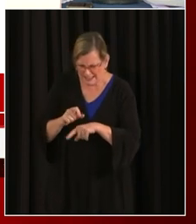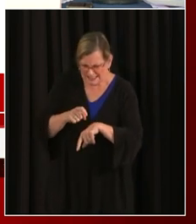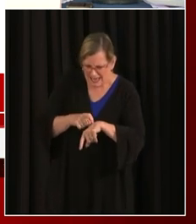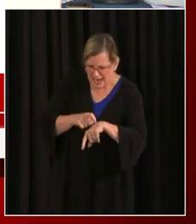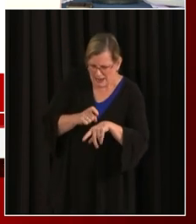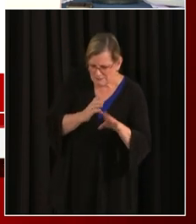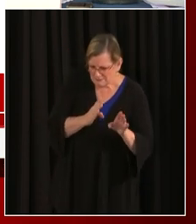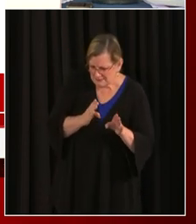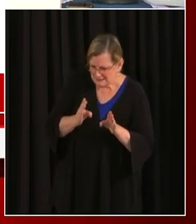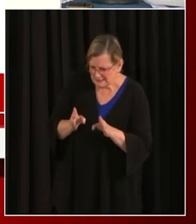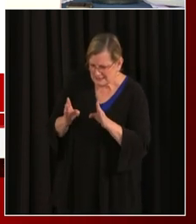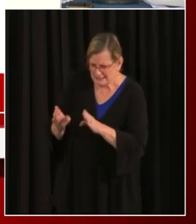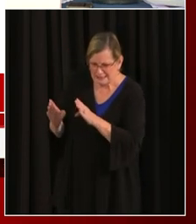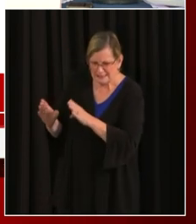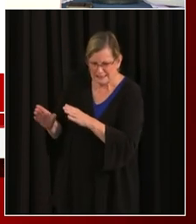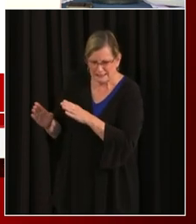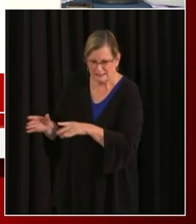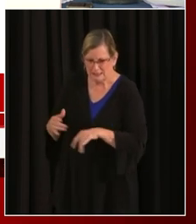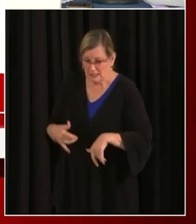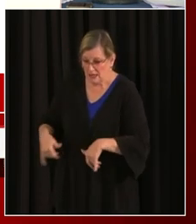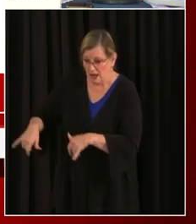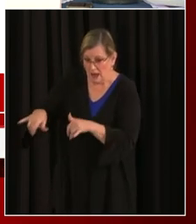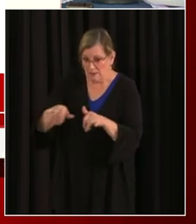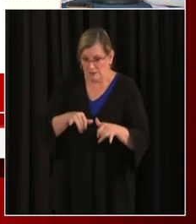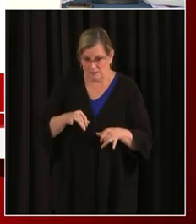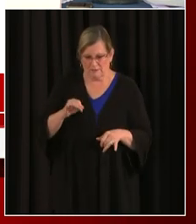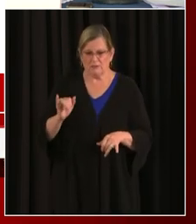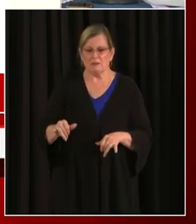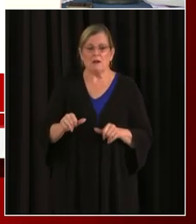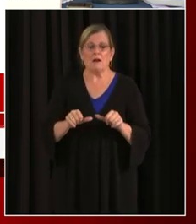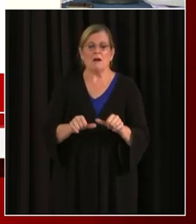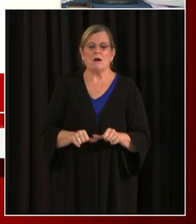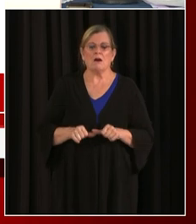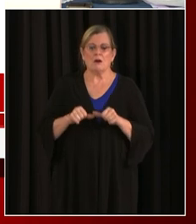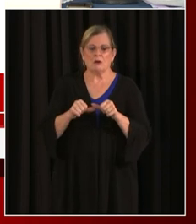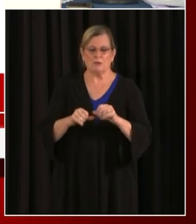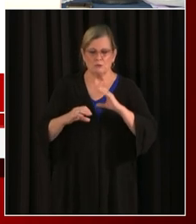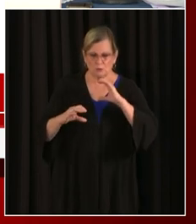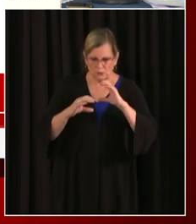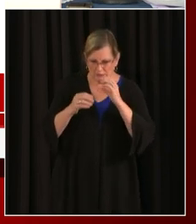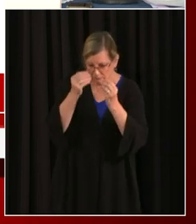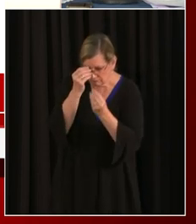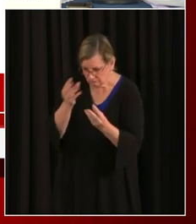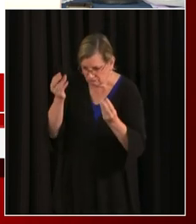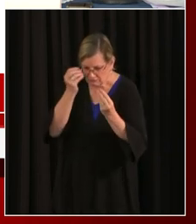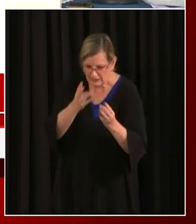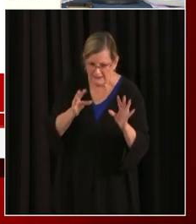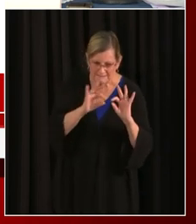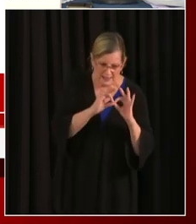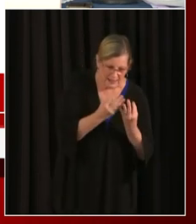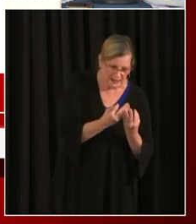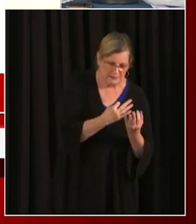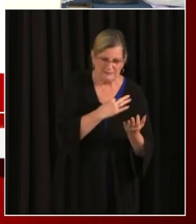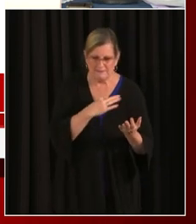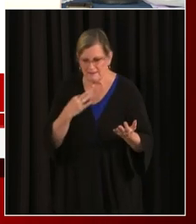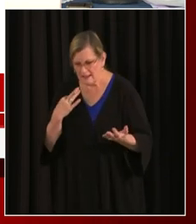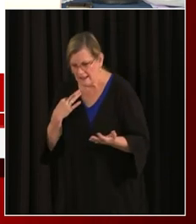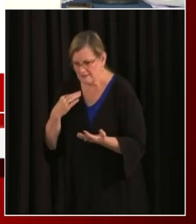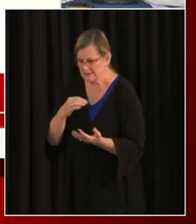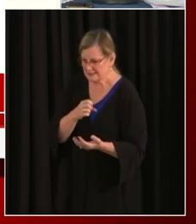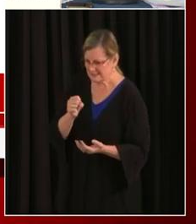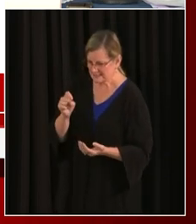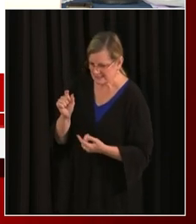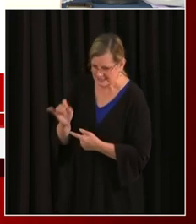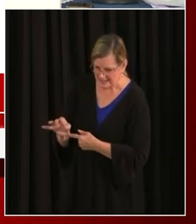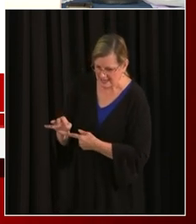common theme, as I mentioned earlier, and of course, ongoing communication with families before the first day about what to expect